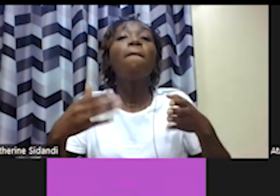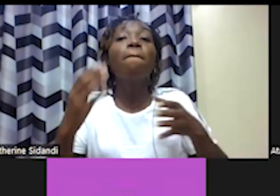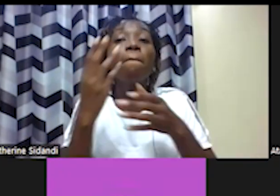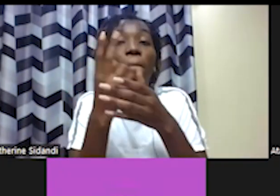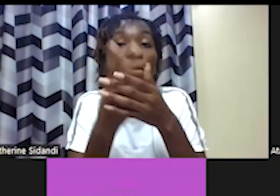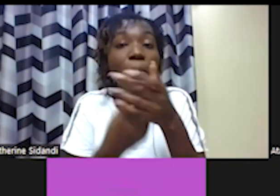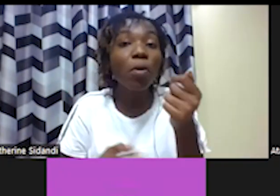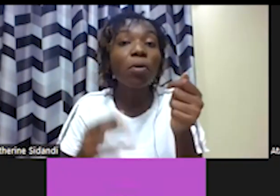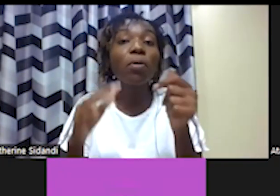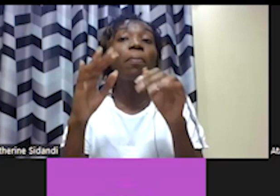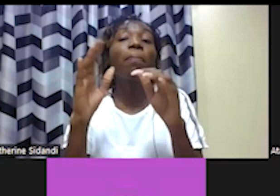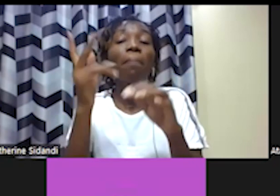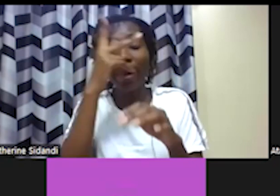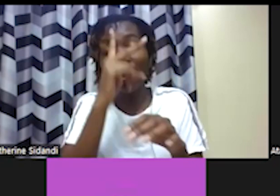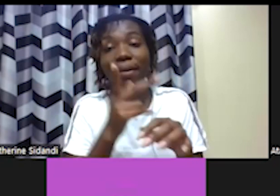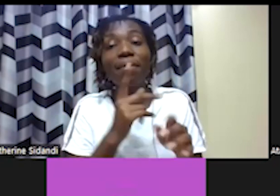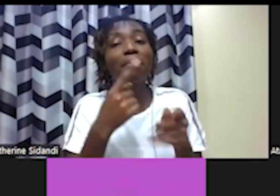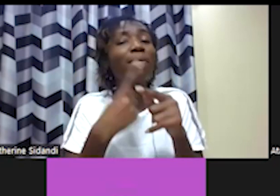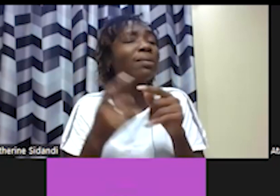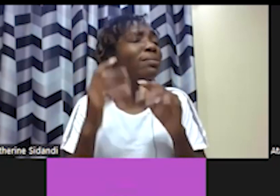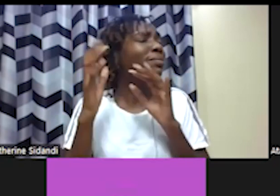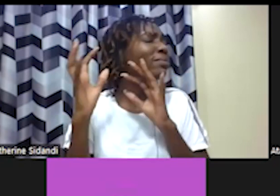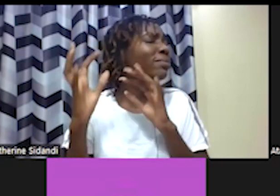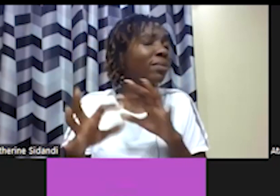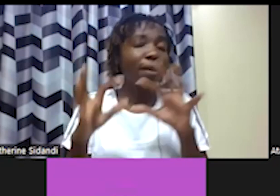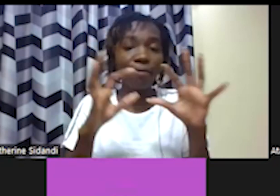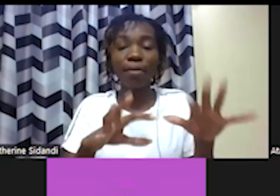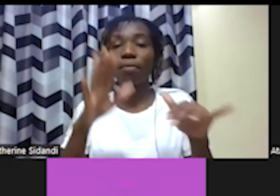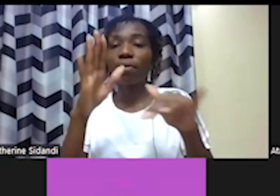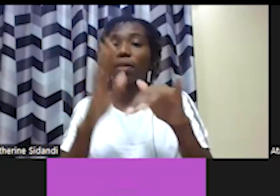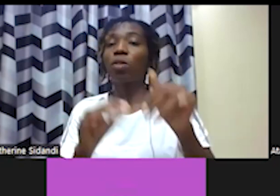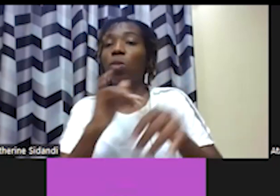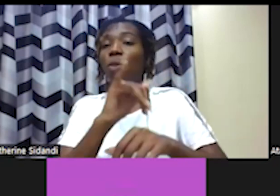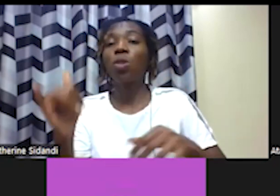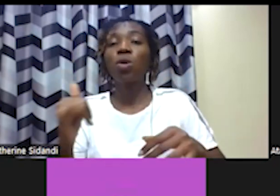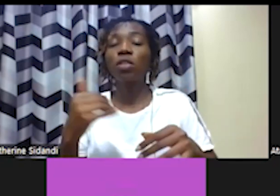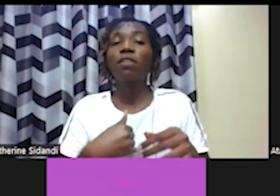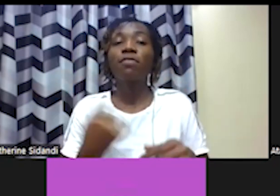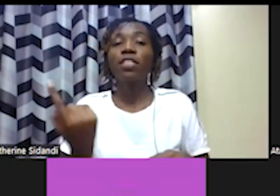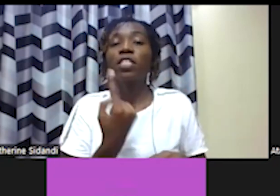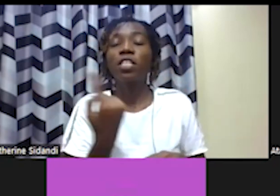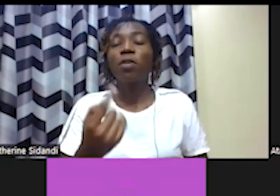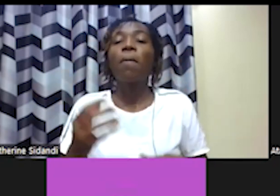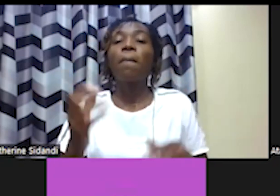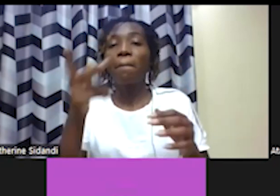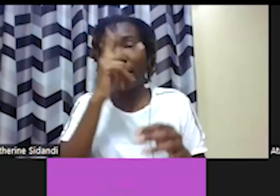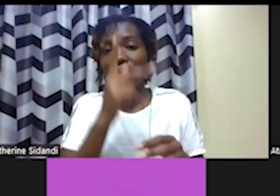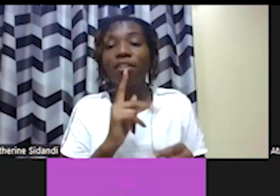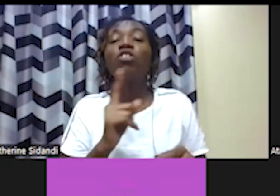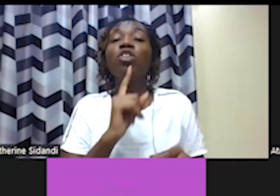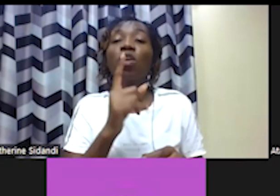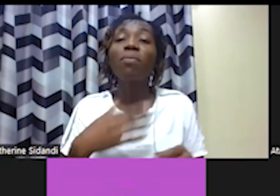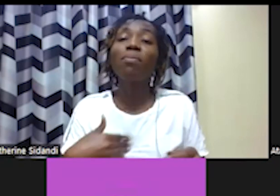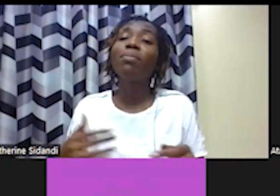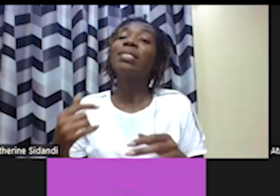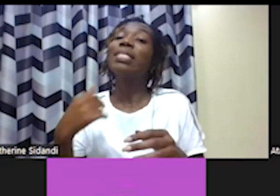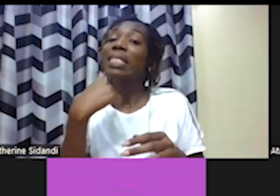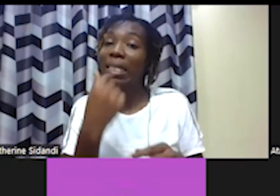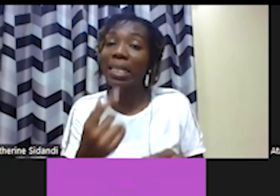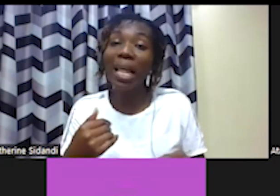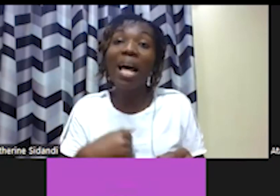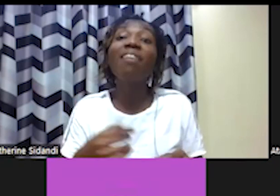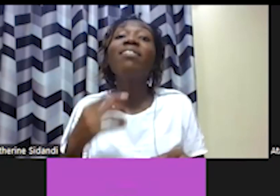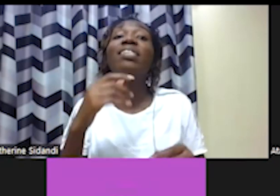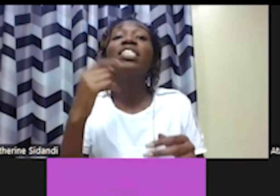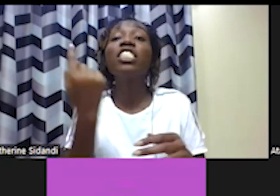they are suffering more than the people who are being raised by single parents. And yes. I resist to use single mothers because we also have single